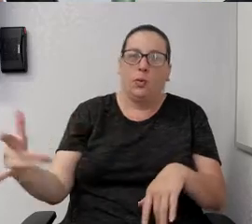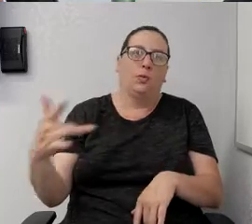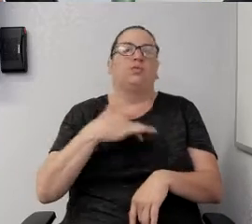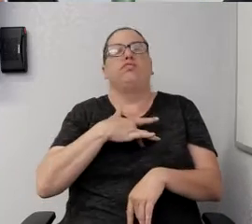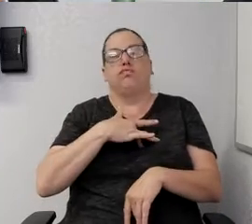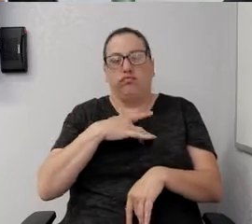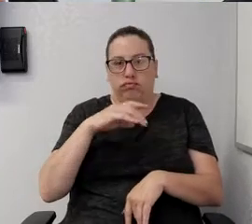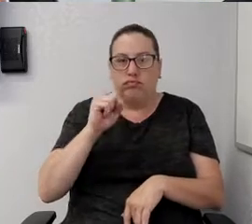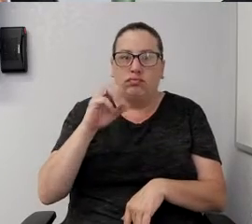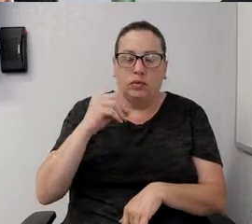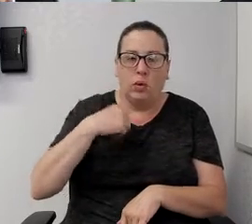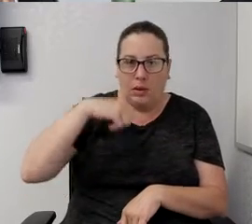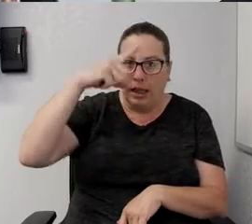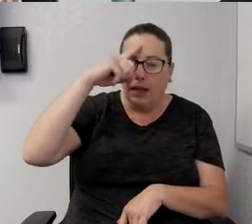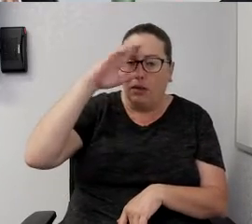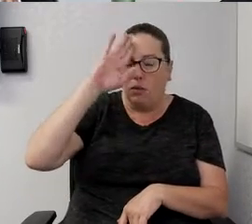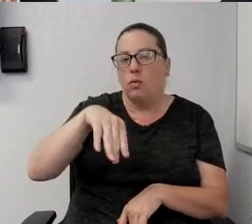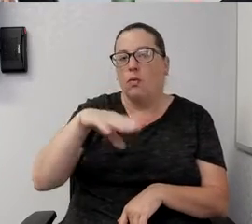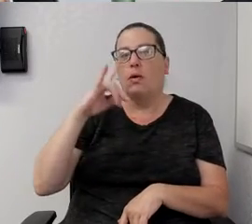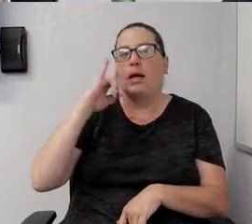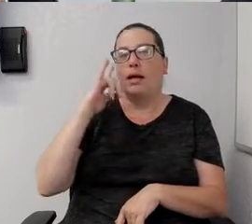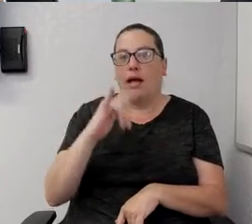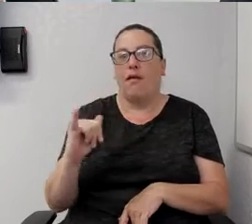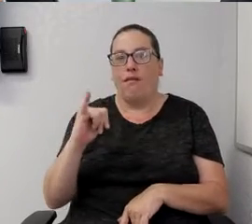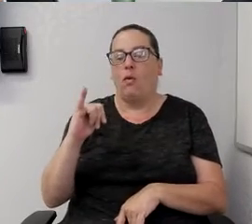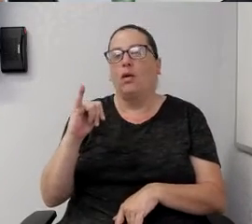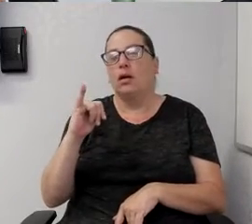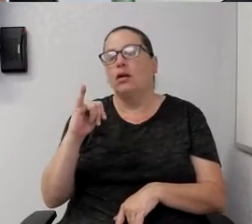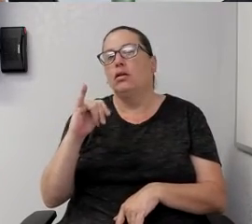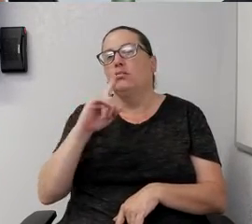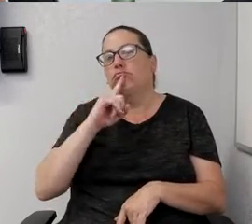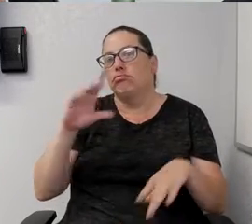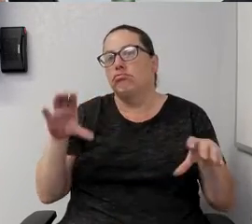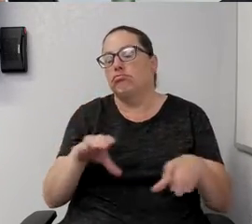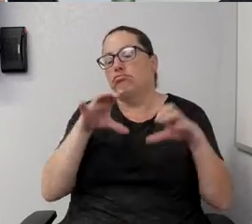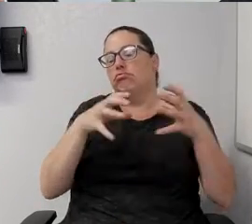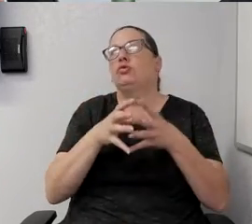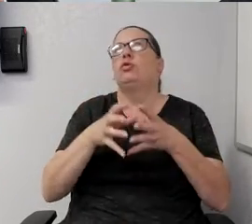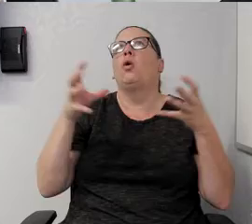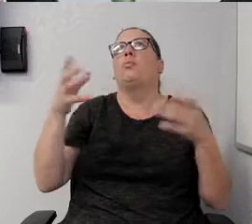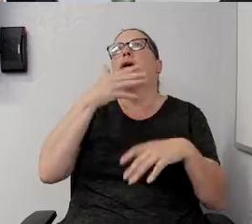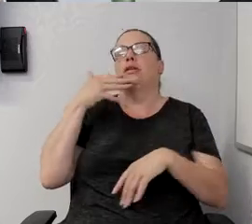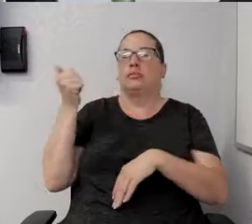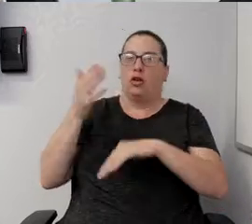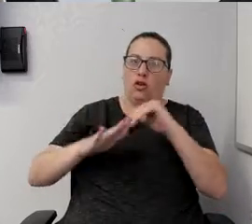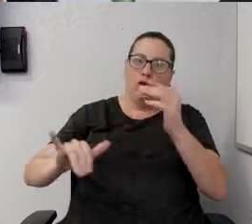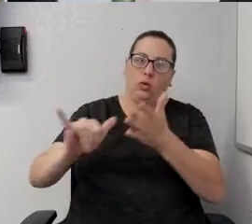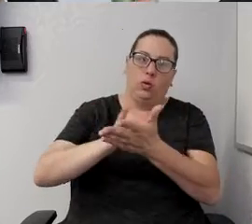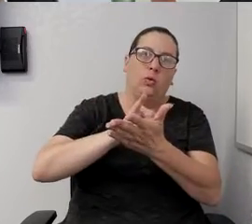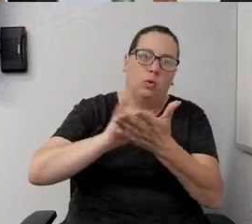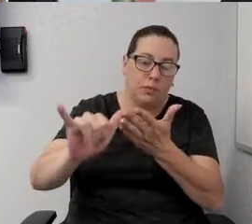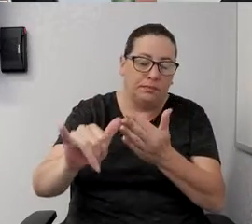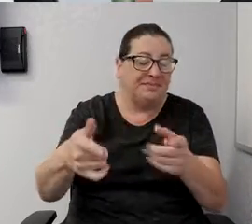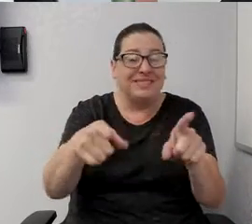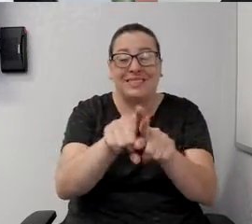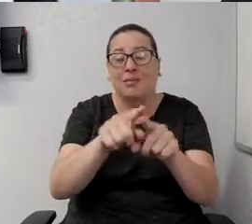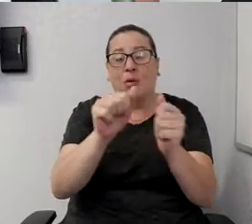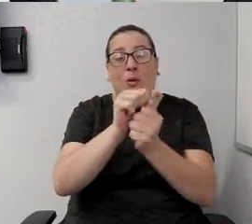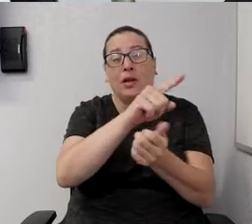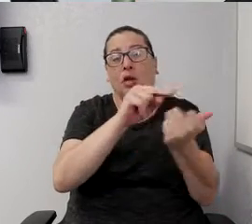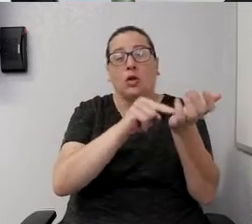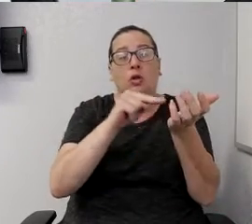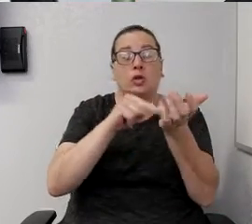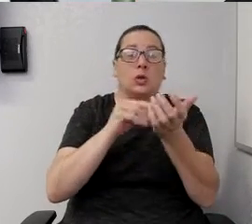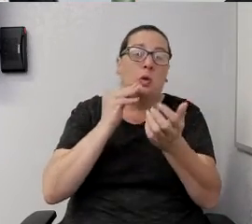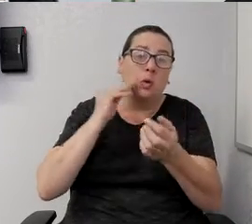think that's why California has done so much better than New York. And same with the nursing homes. Redwood Springs